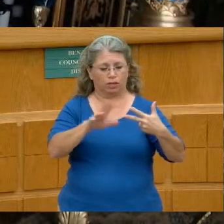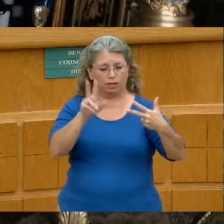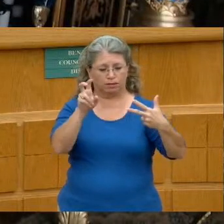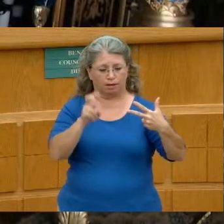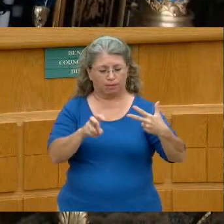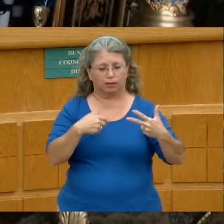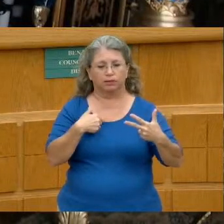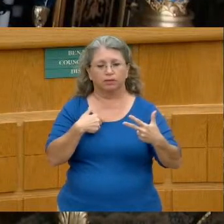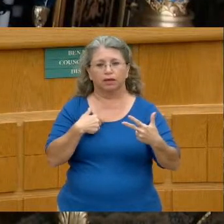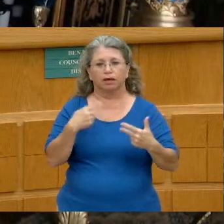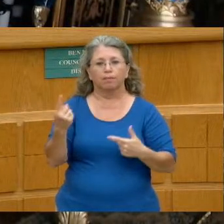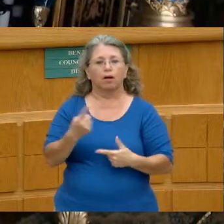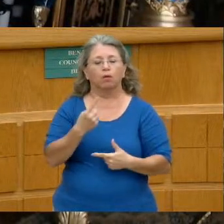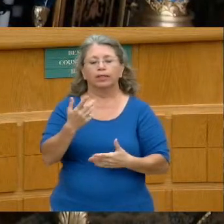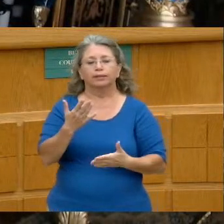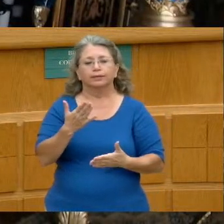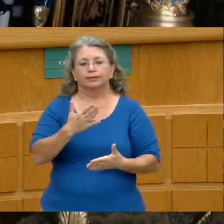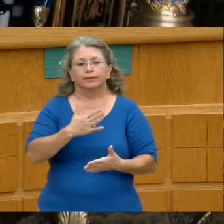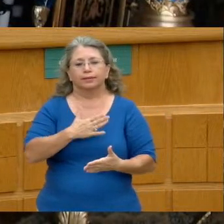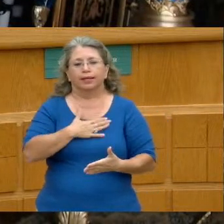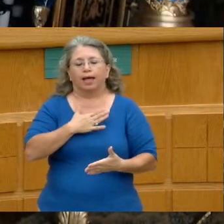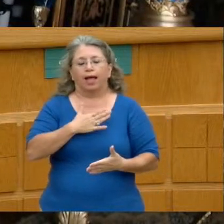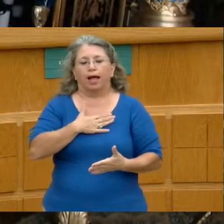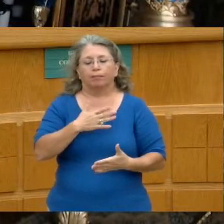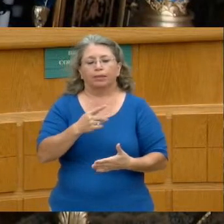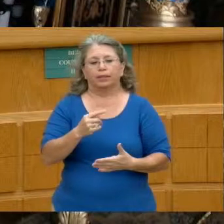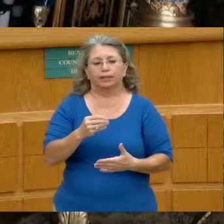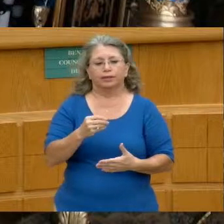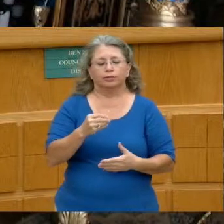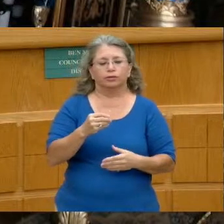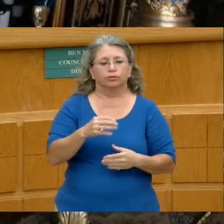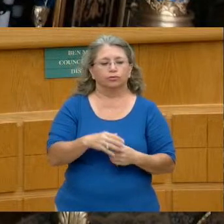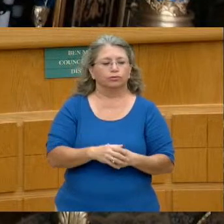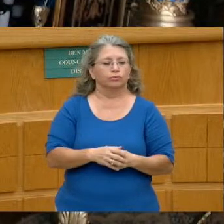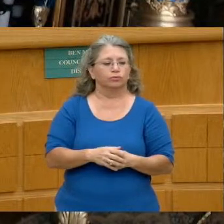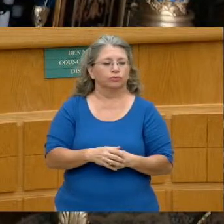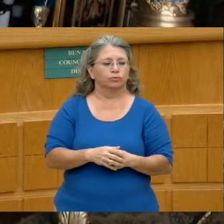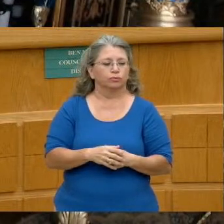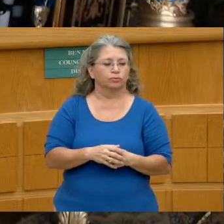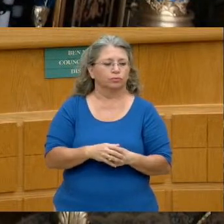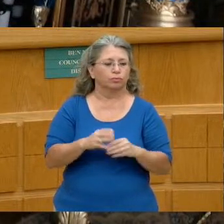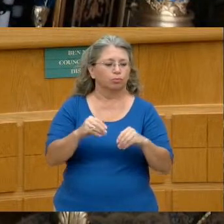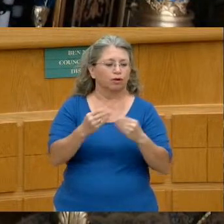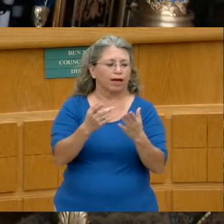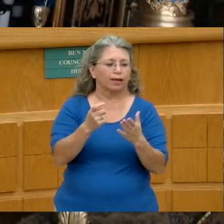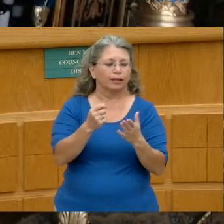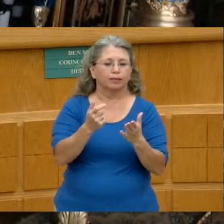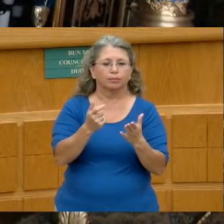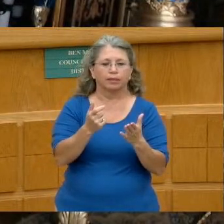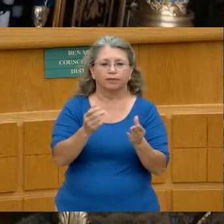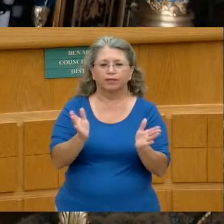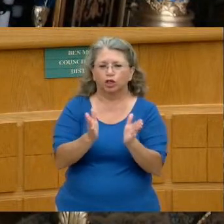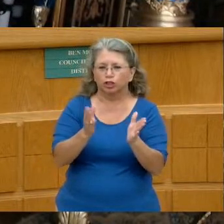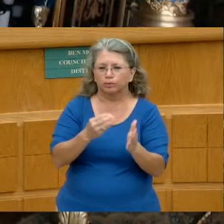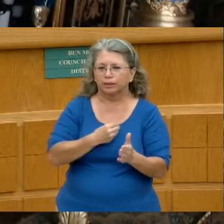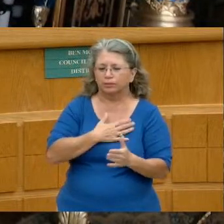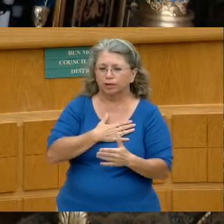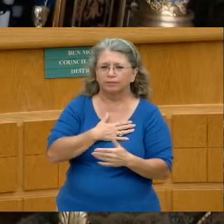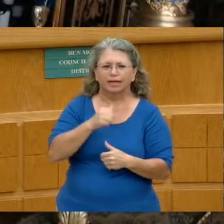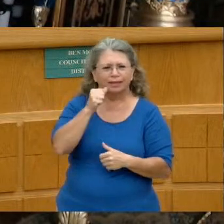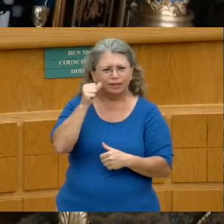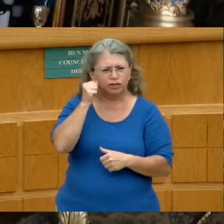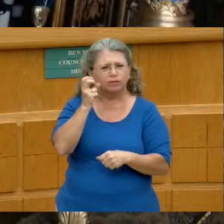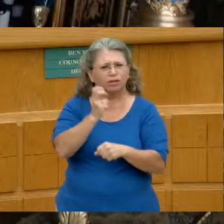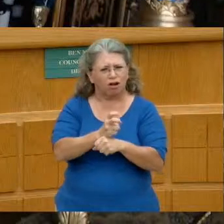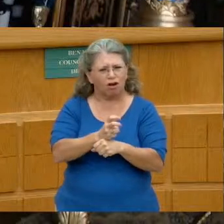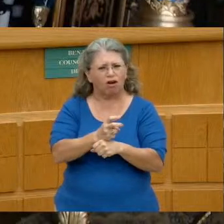always happy to give you a little bit of encouragement and inspiration. Yesterday was a hard day. It was